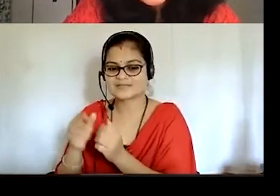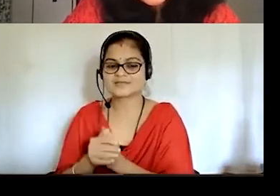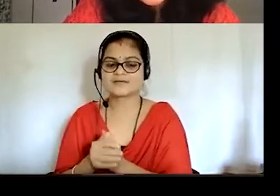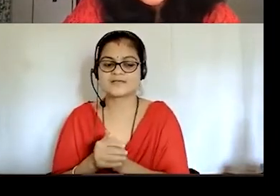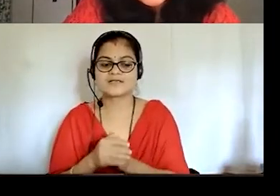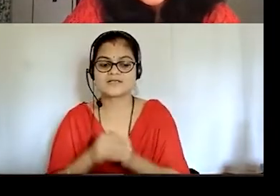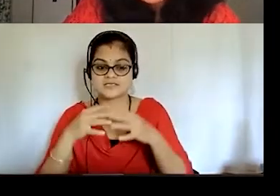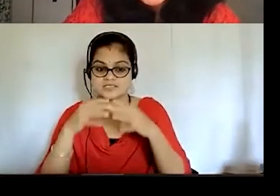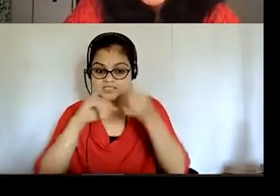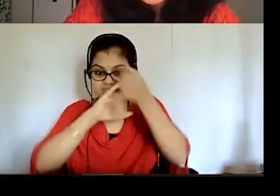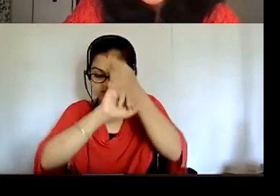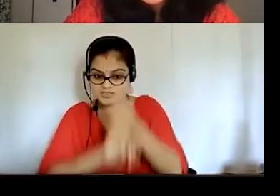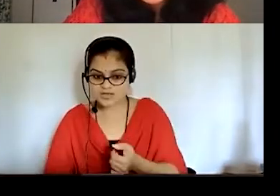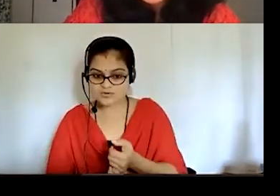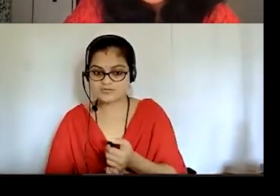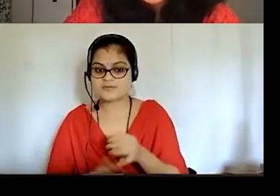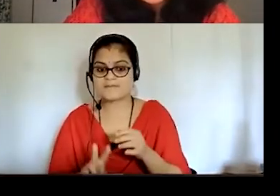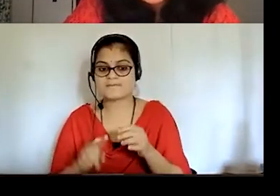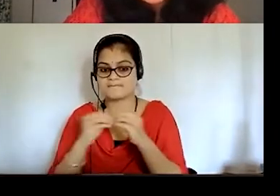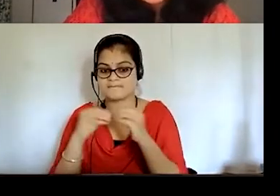Salzburg, the birthplace of Mozart.